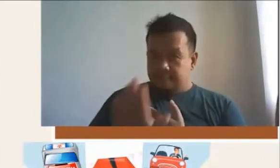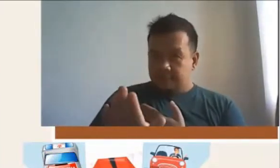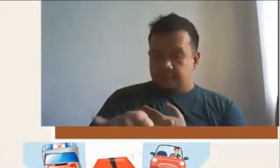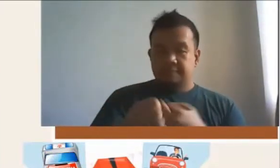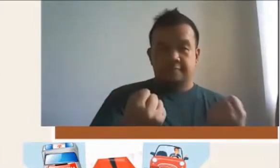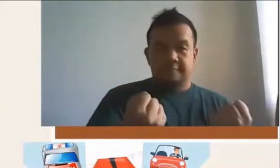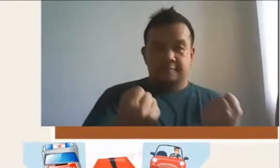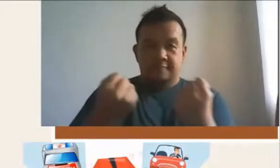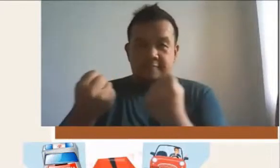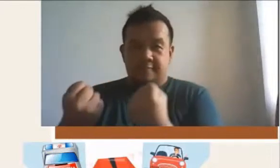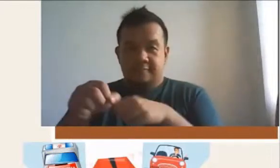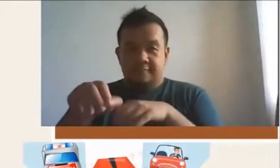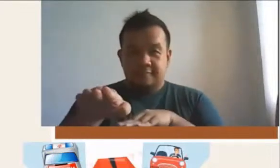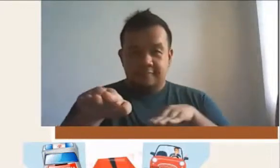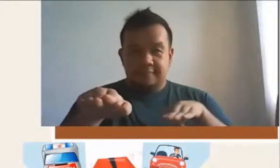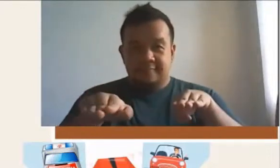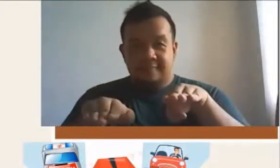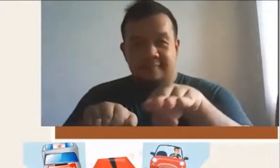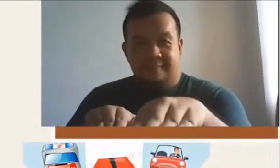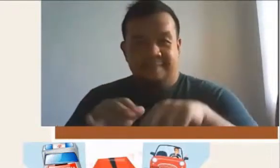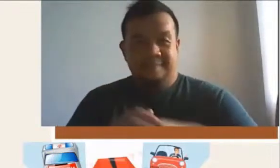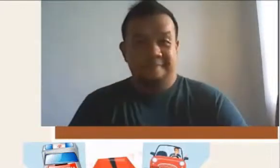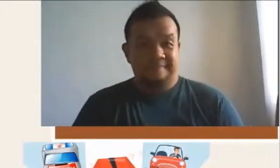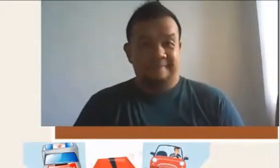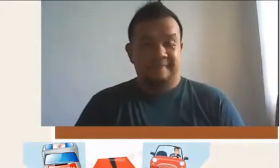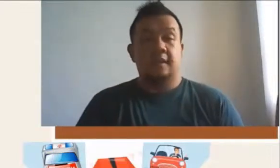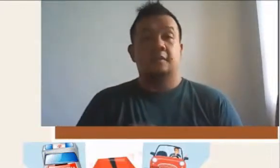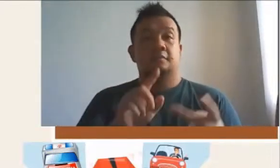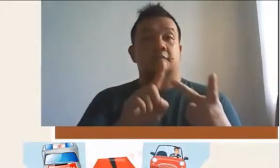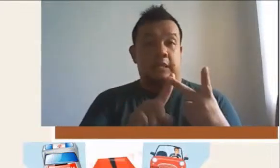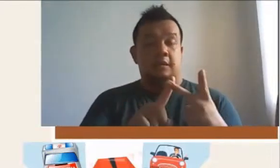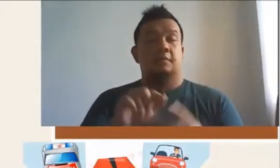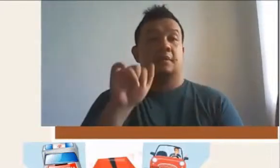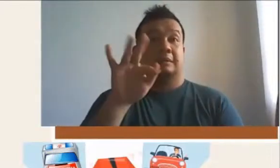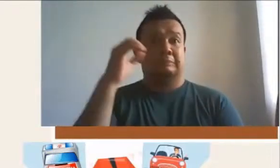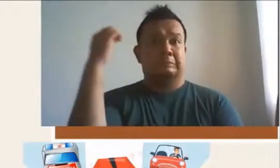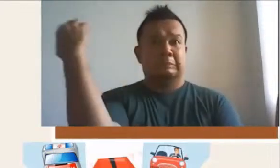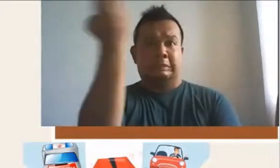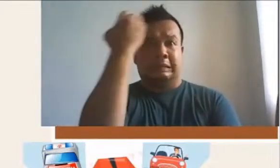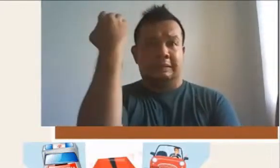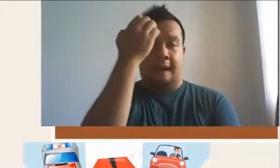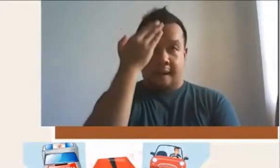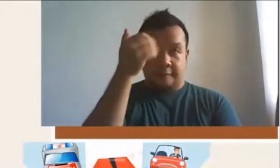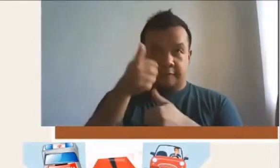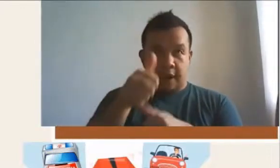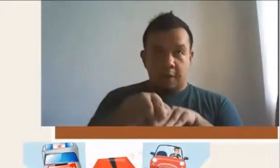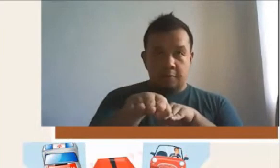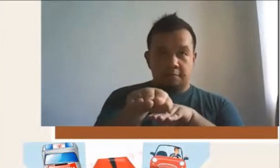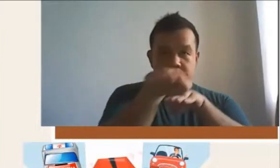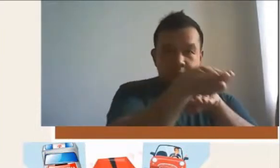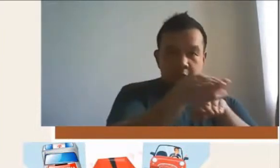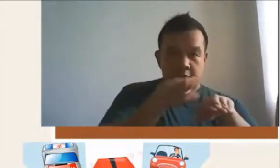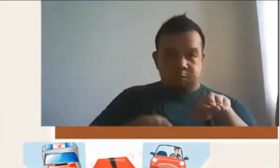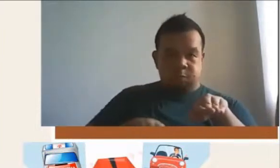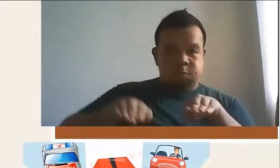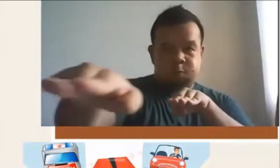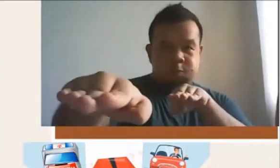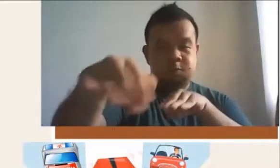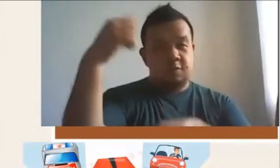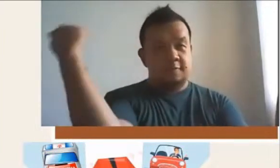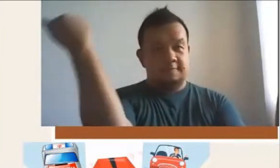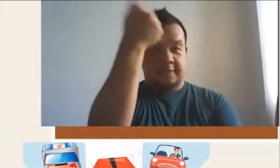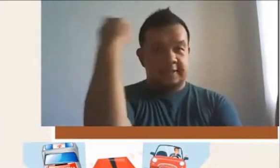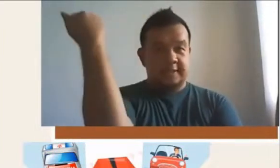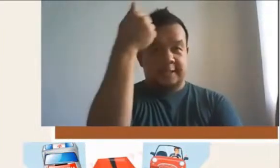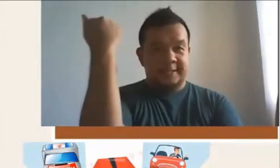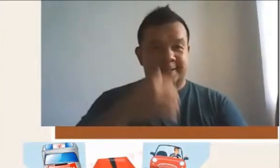go to the side all at once. Kapag may emergency, makikita din namin yung ambulance dun sa likod, sa salamin, through the mirrors, and we can go to the